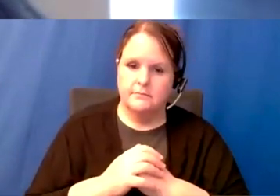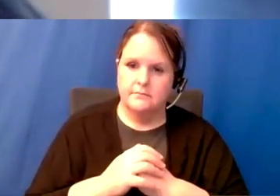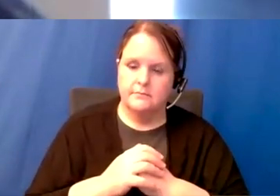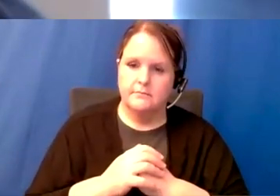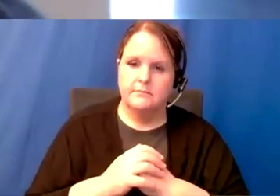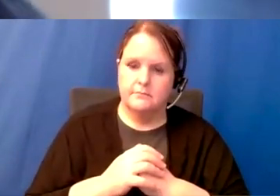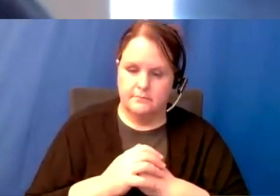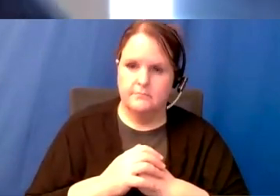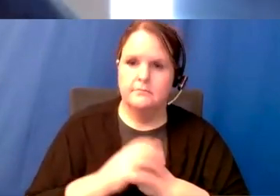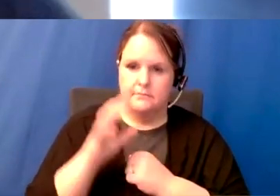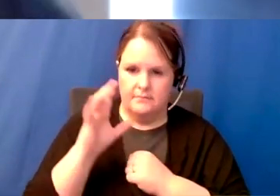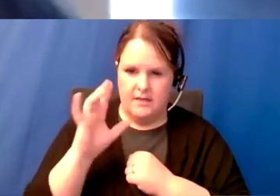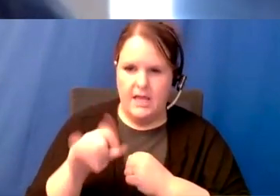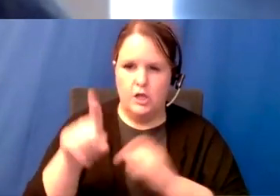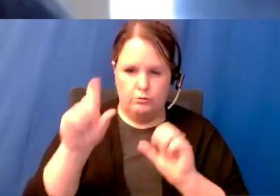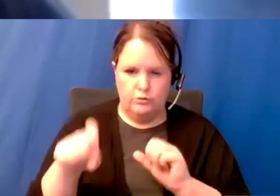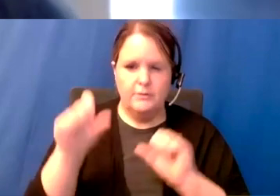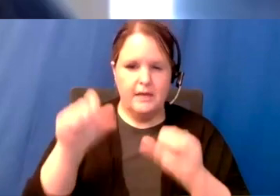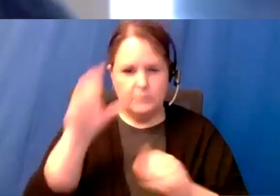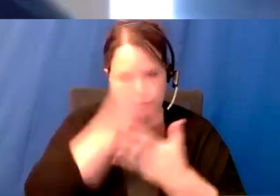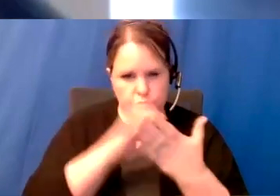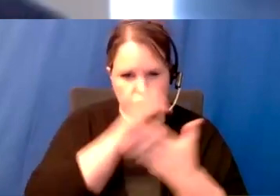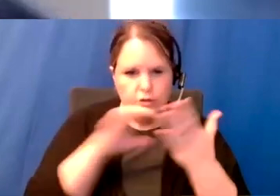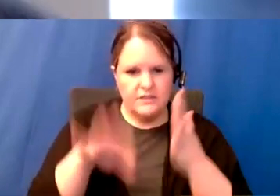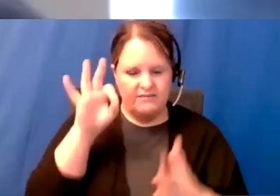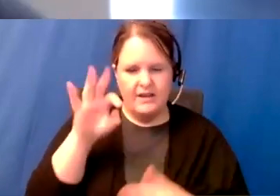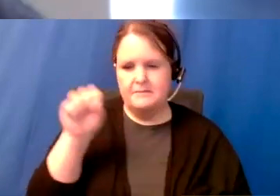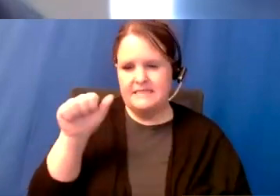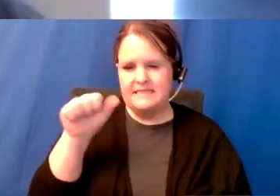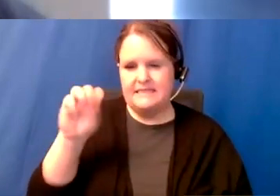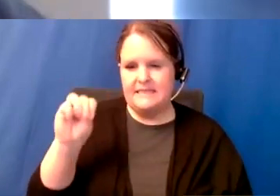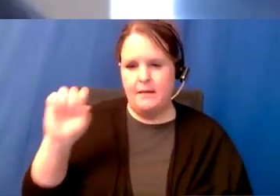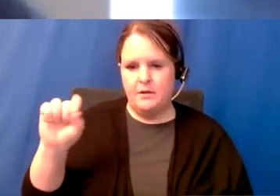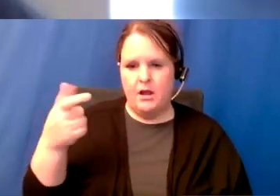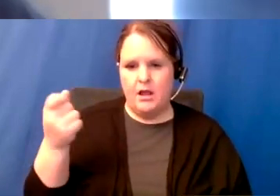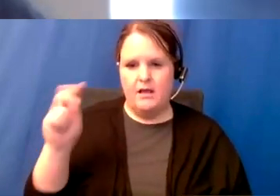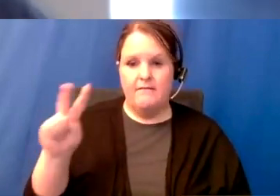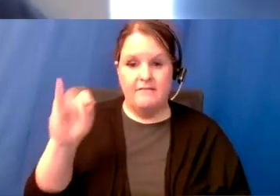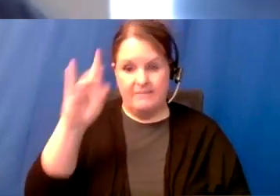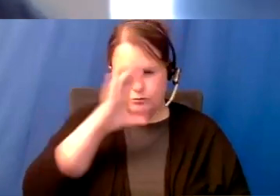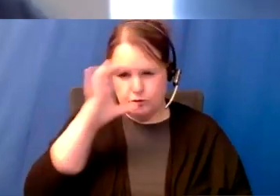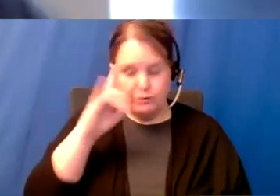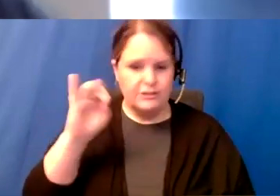But this is where you should be able to search and find that information if you are having trouble finding that.